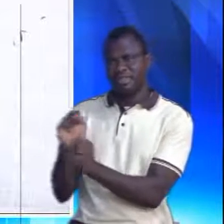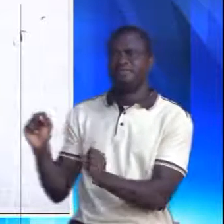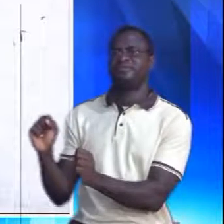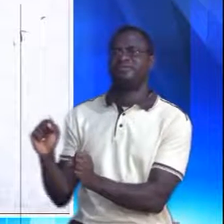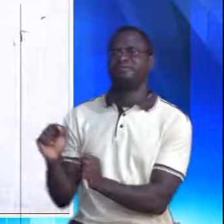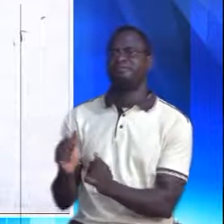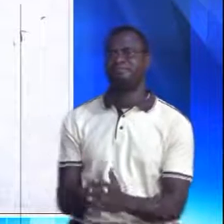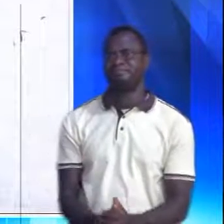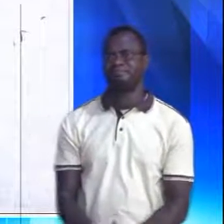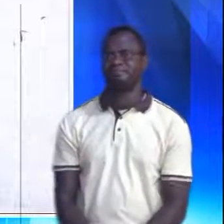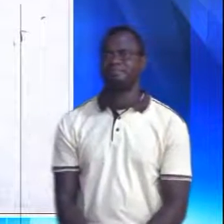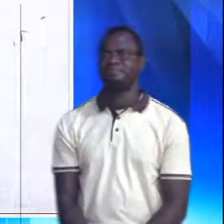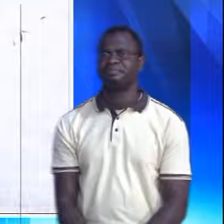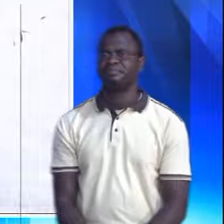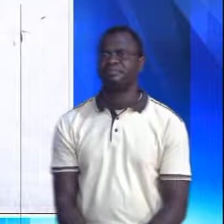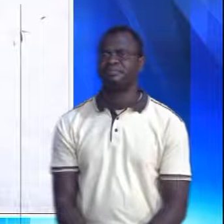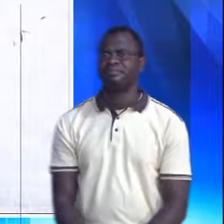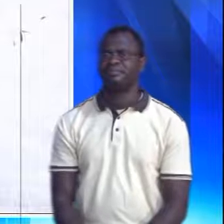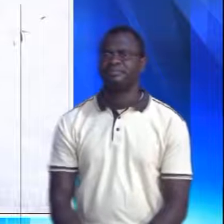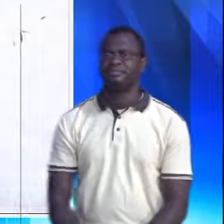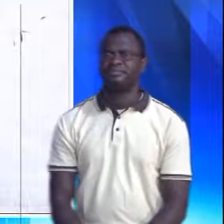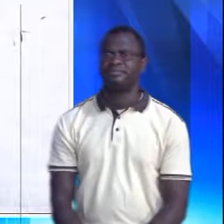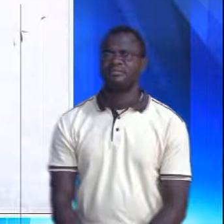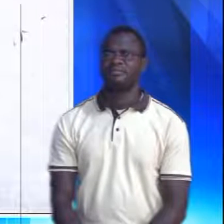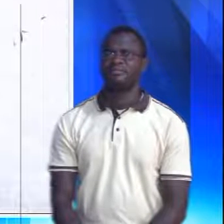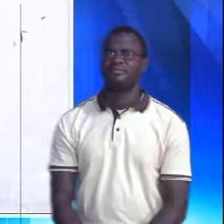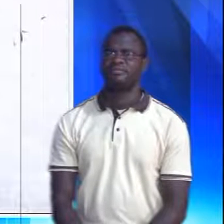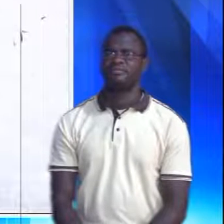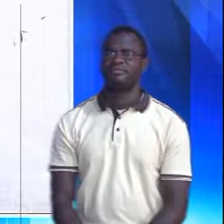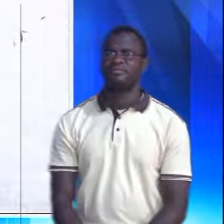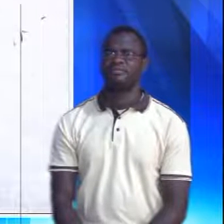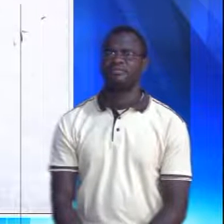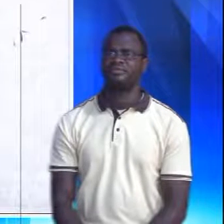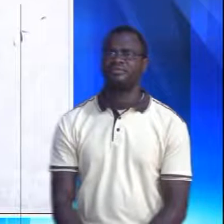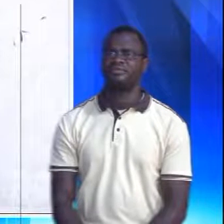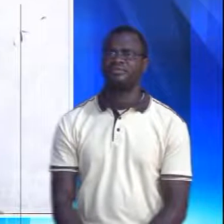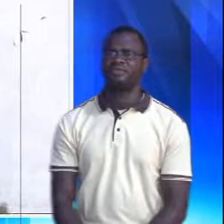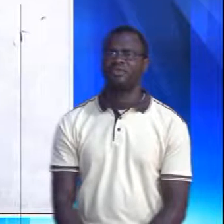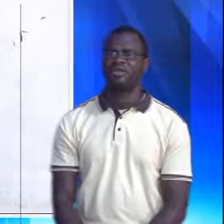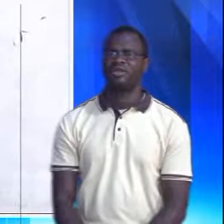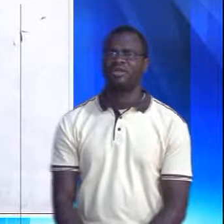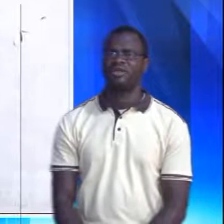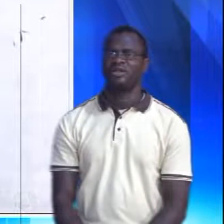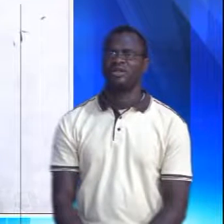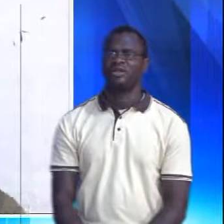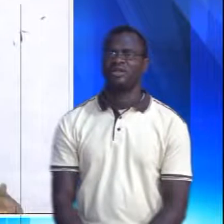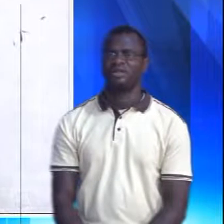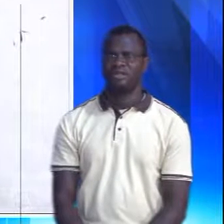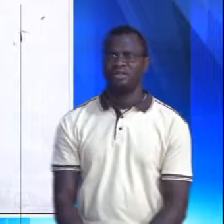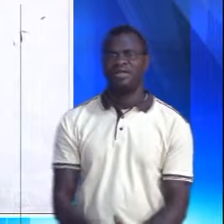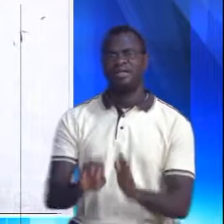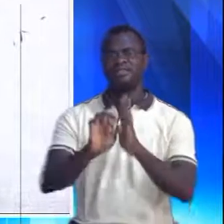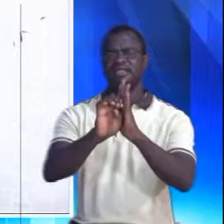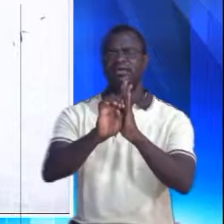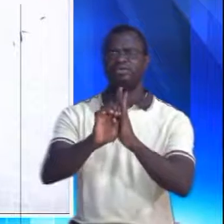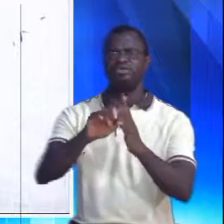violated. Citizens cannot enjoy their rights as expected. Citizens cannot have liberties of movement or doing their